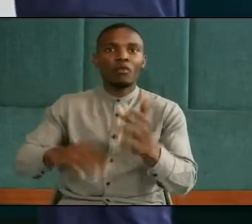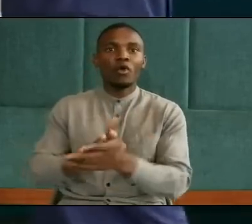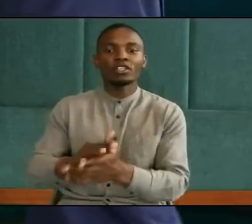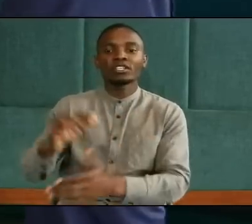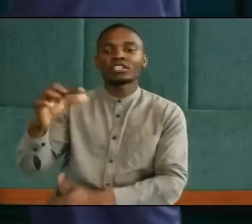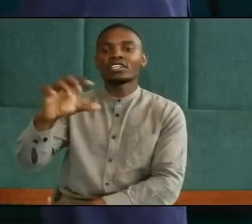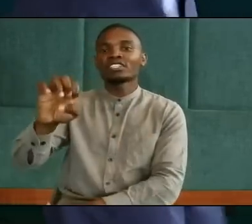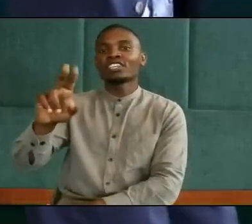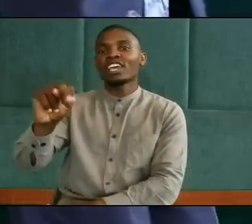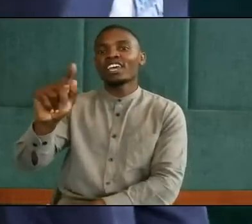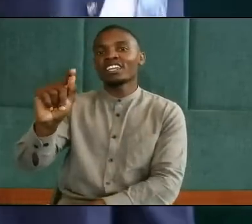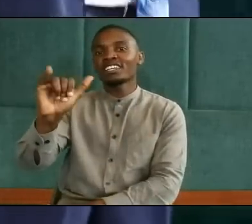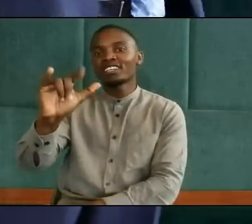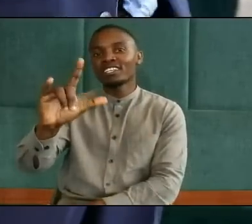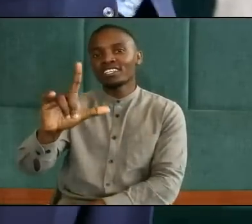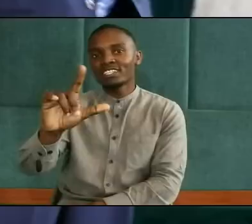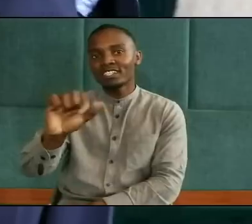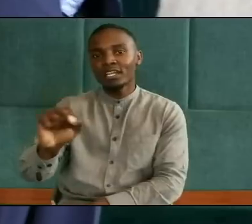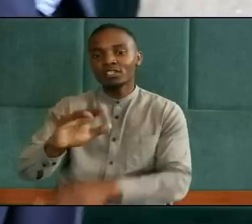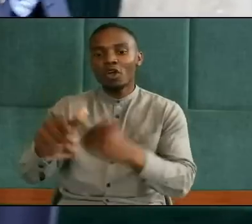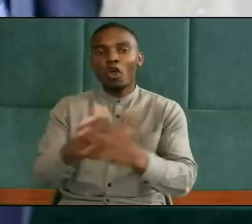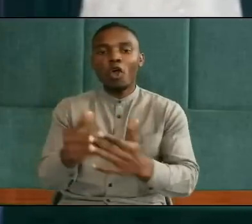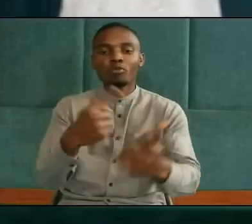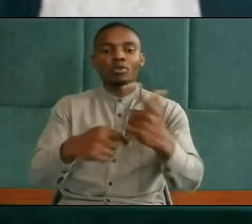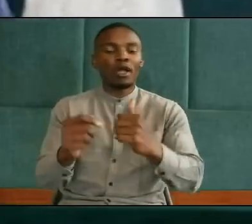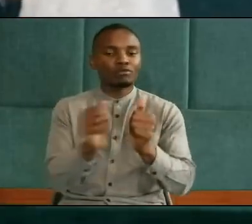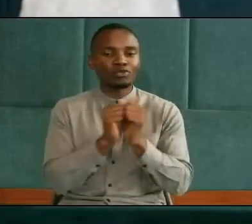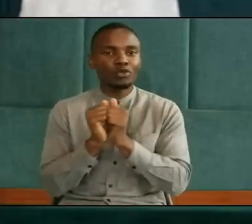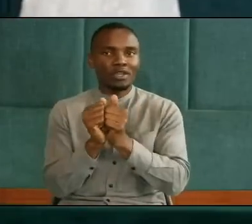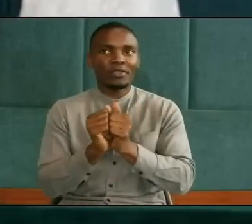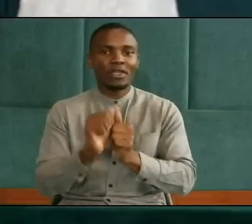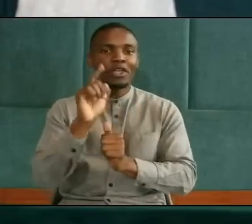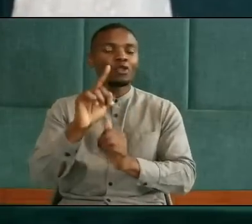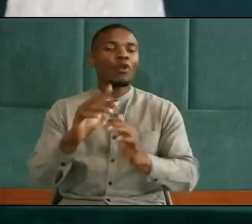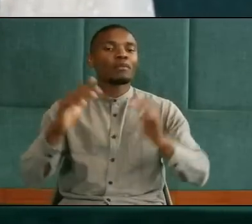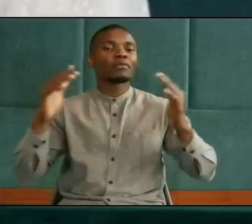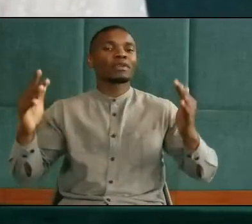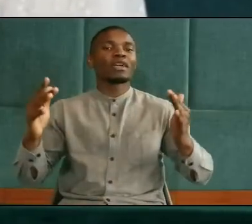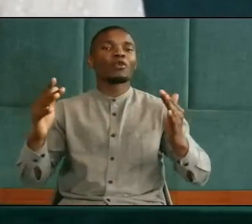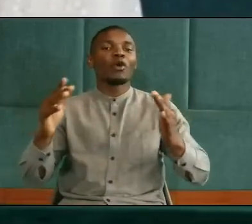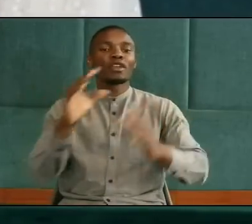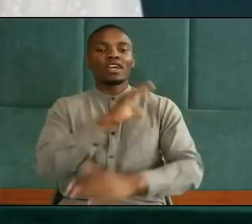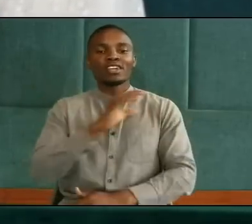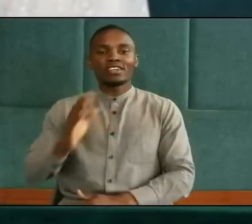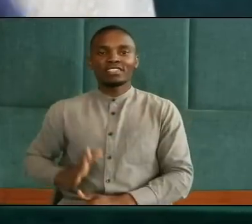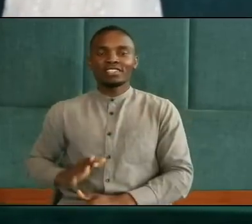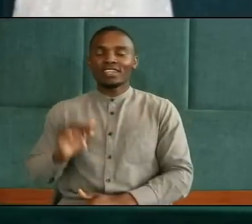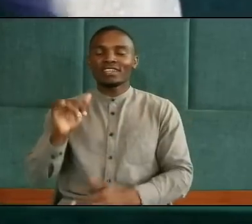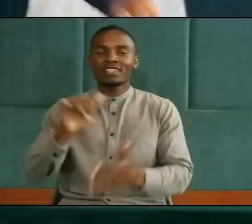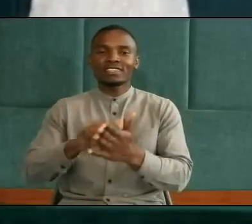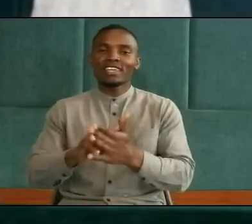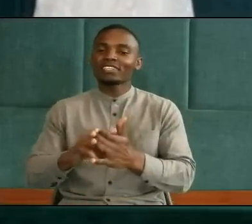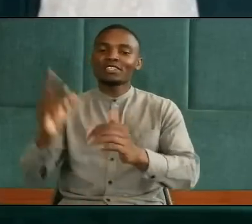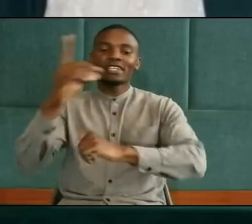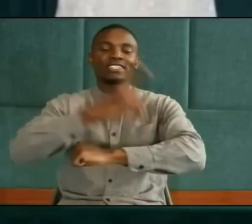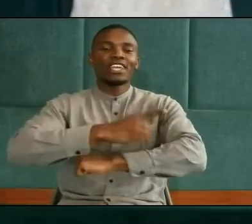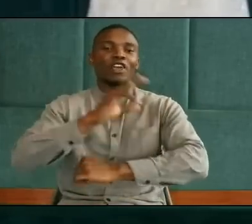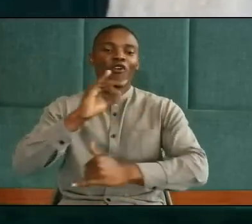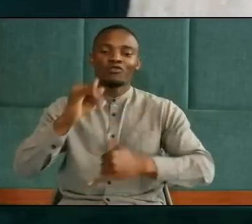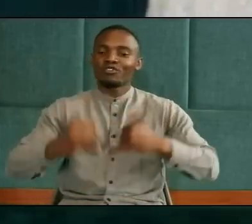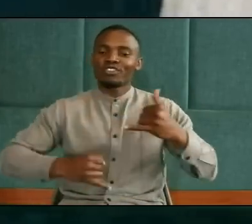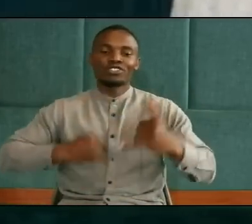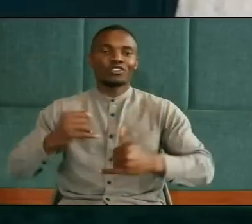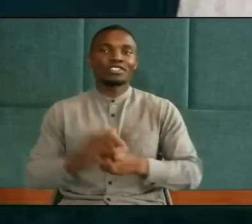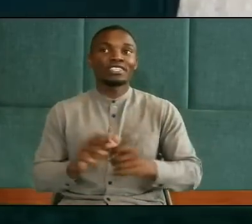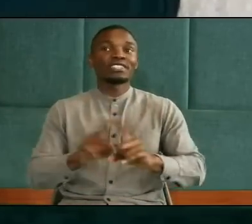hosannas in one grand crescendo, what a day of rejoicing that's going to be.